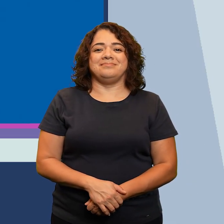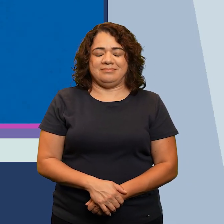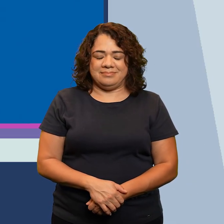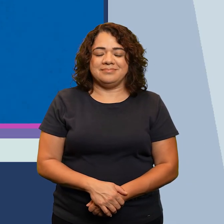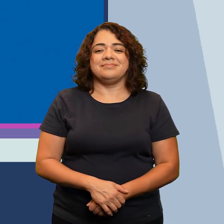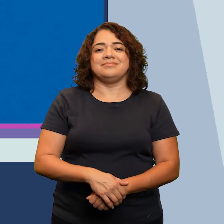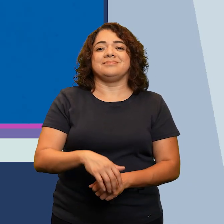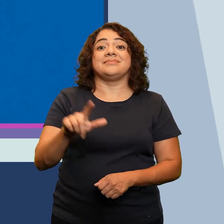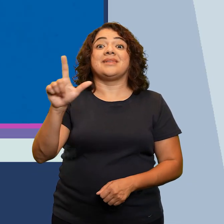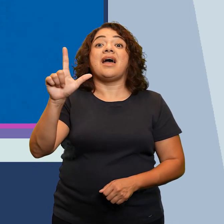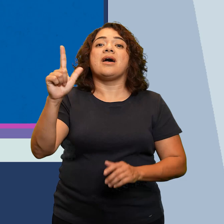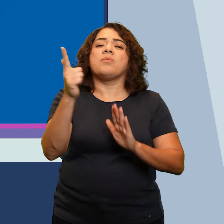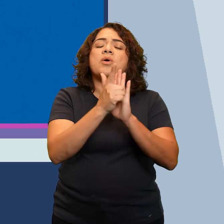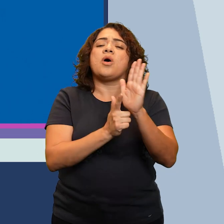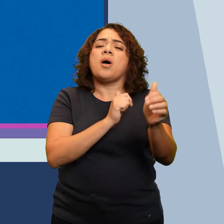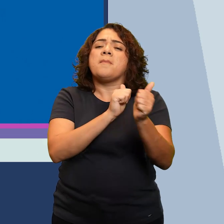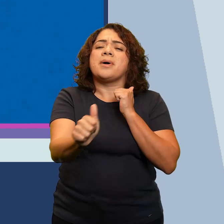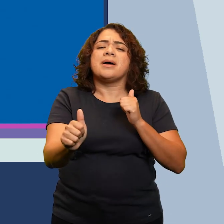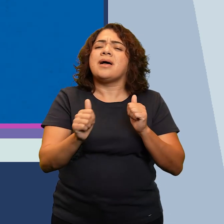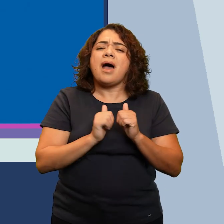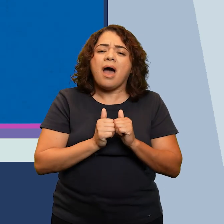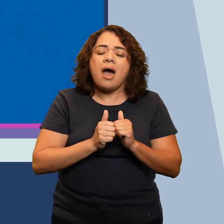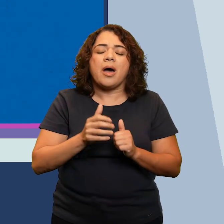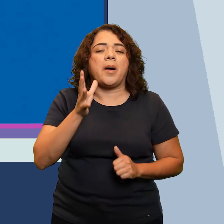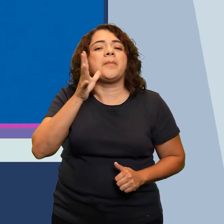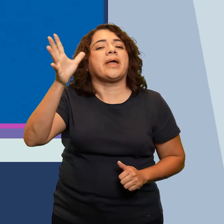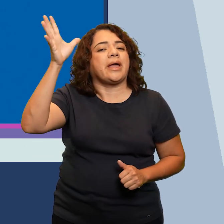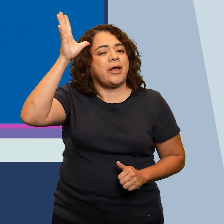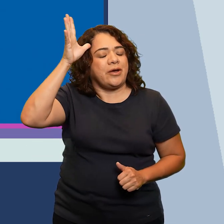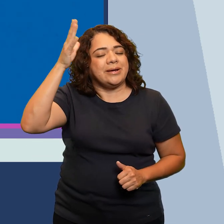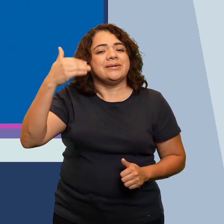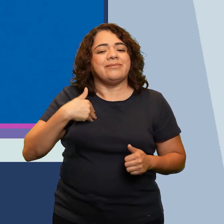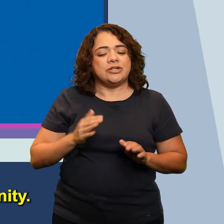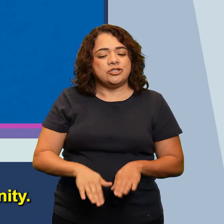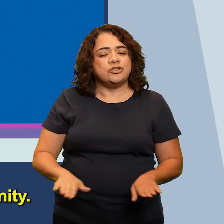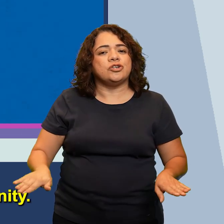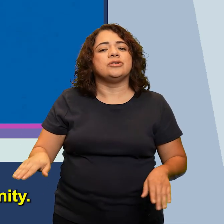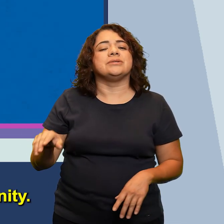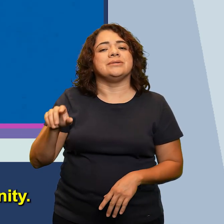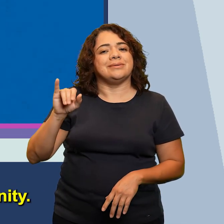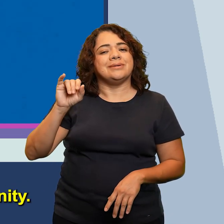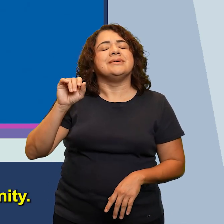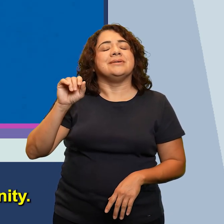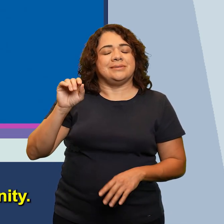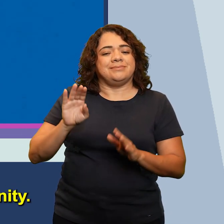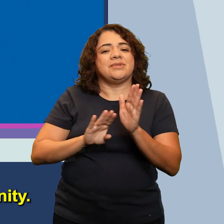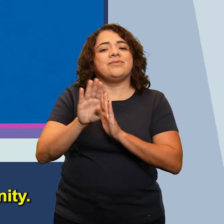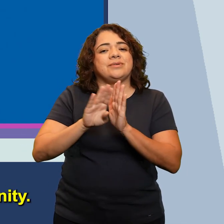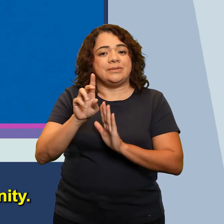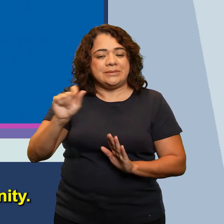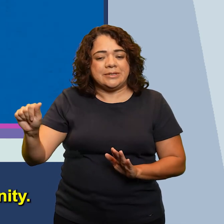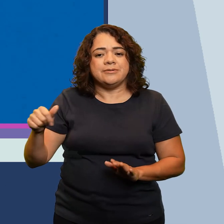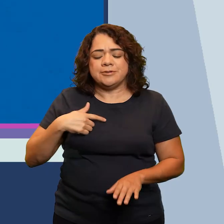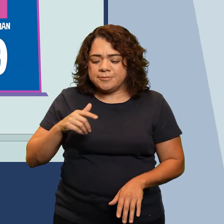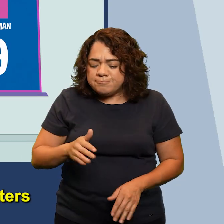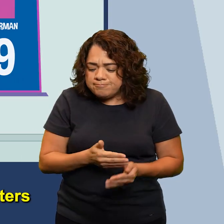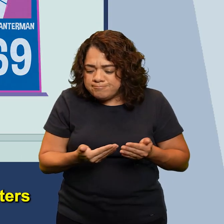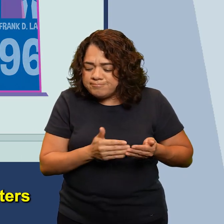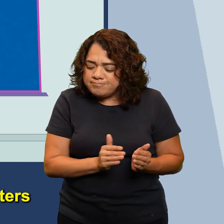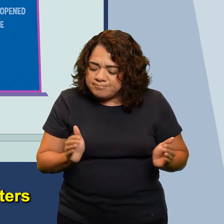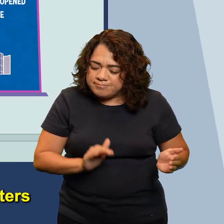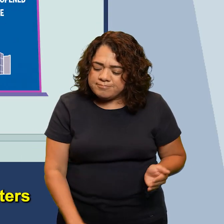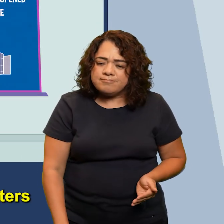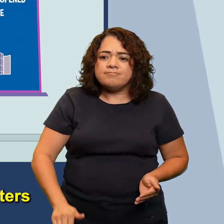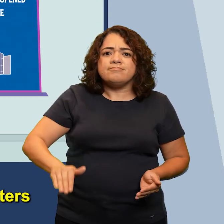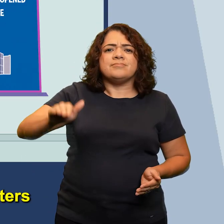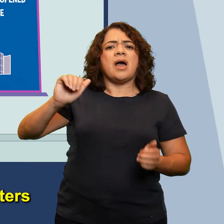The act was the result of advocacy by parents who wanted their children with disabilities to live and thrive in the community. During